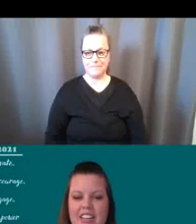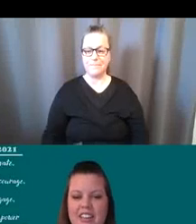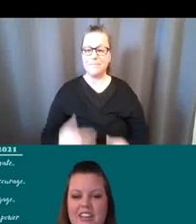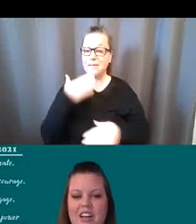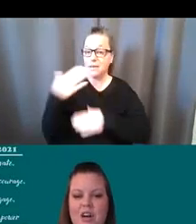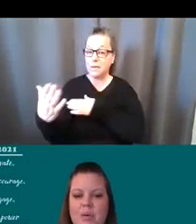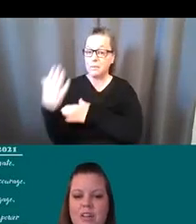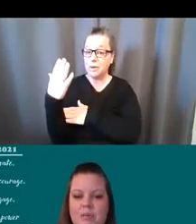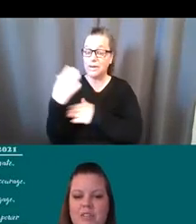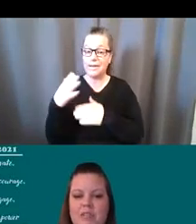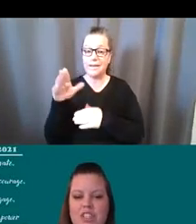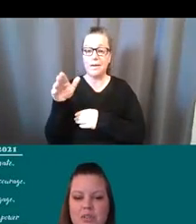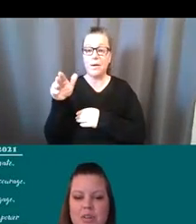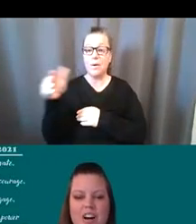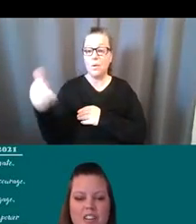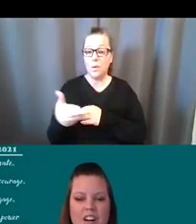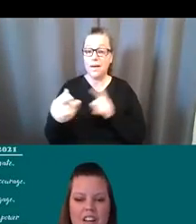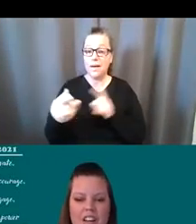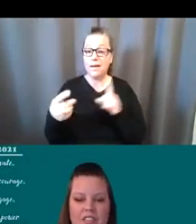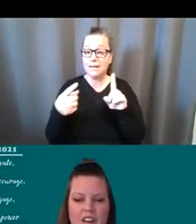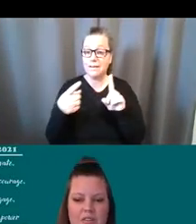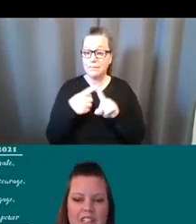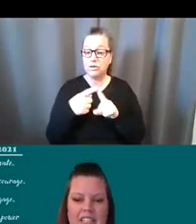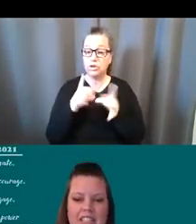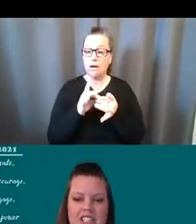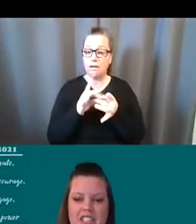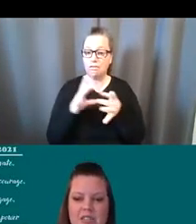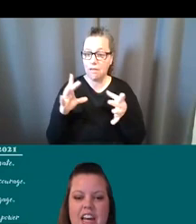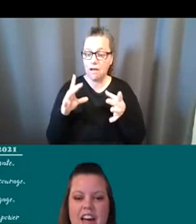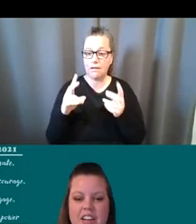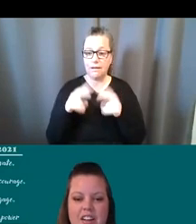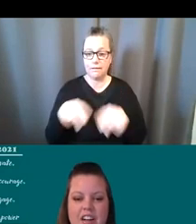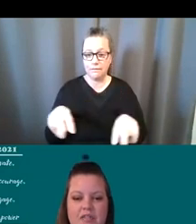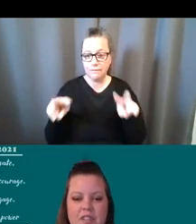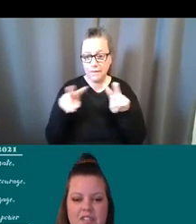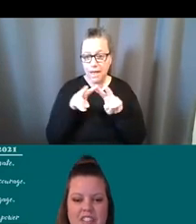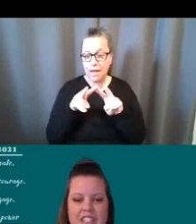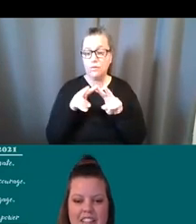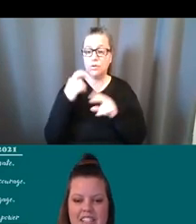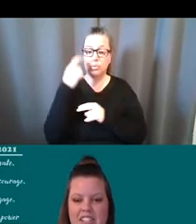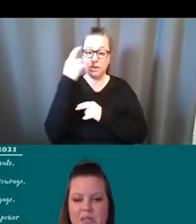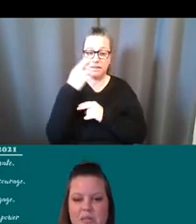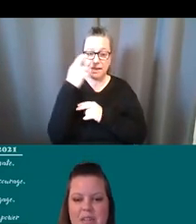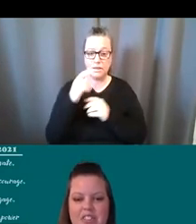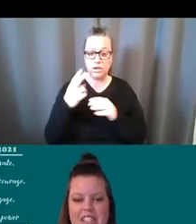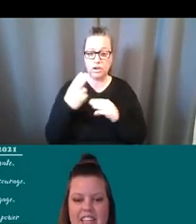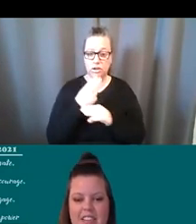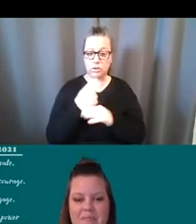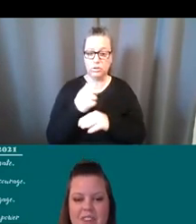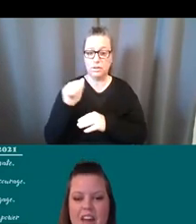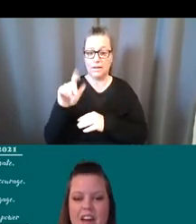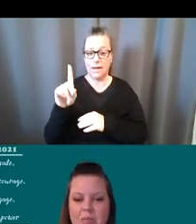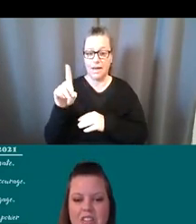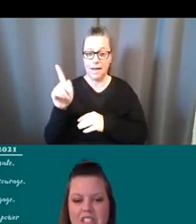Good morning. Welcome to Unlocking Value Realization using ADKAR and Force Field Analysis with Tim